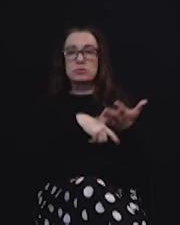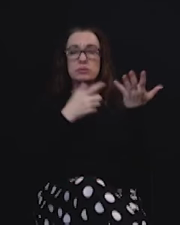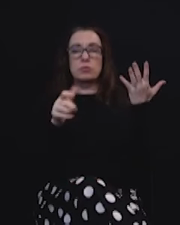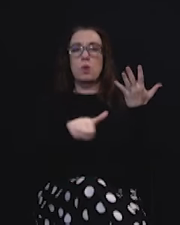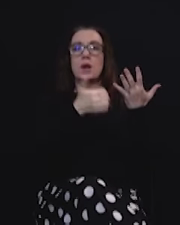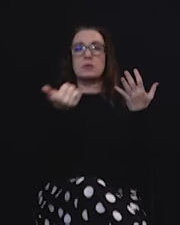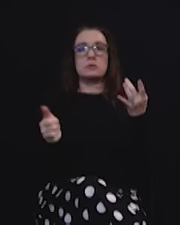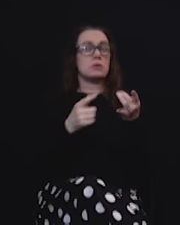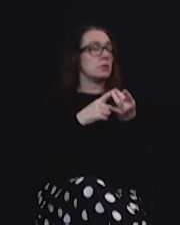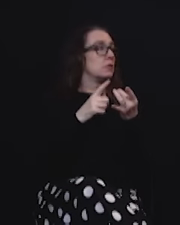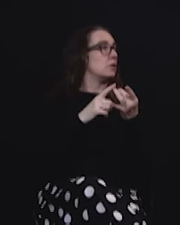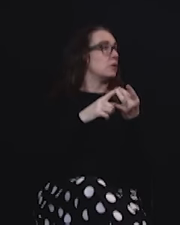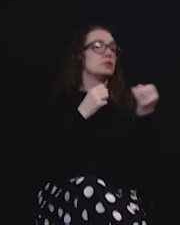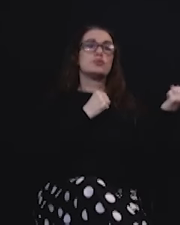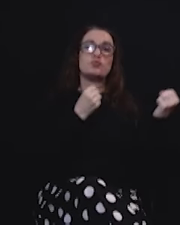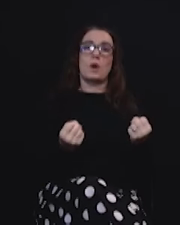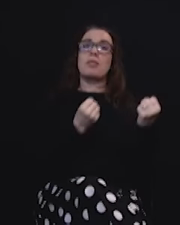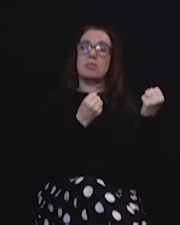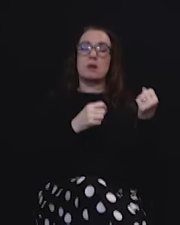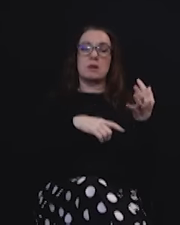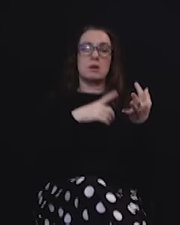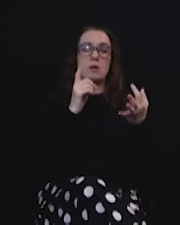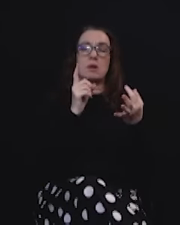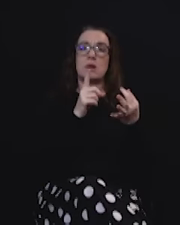else? Strength.